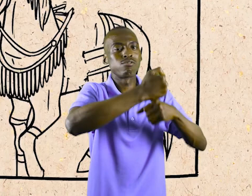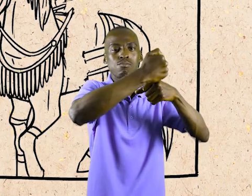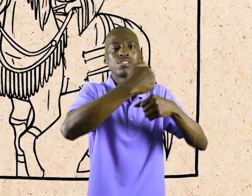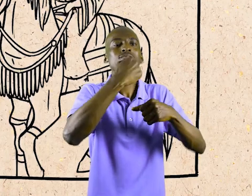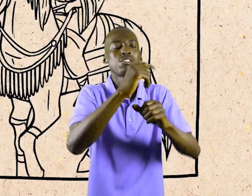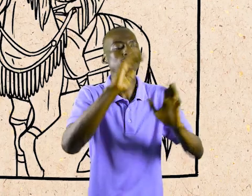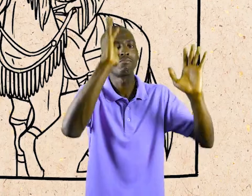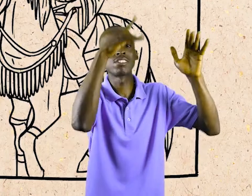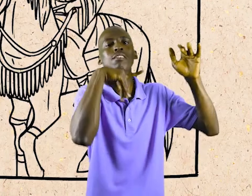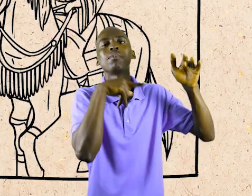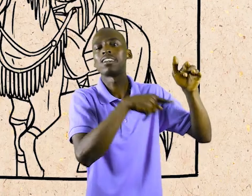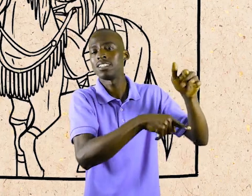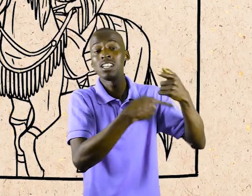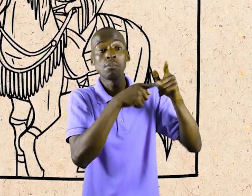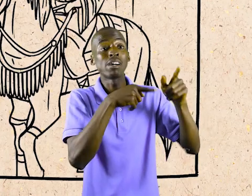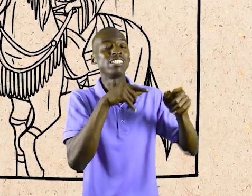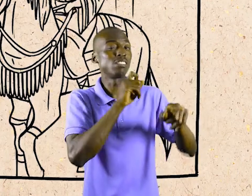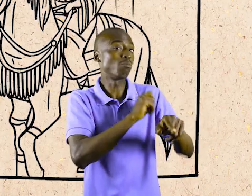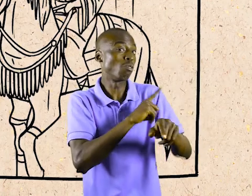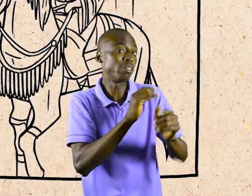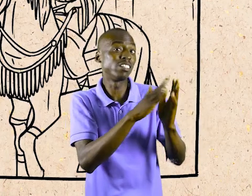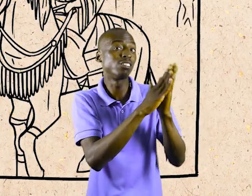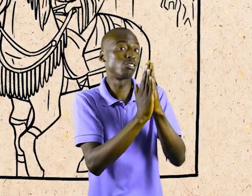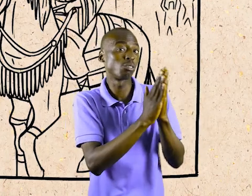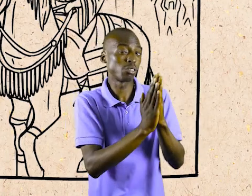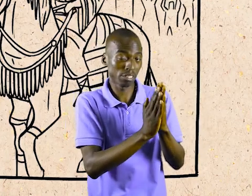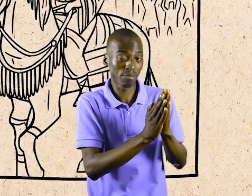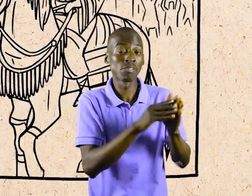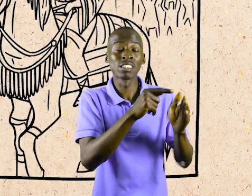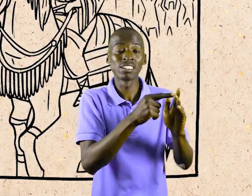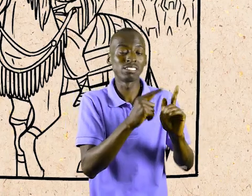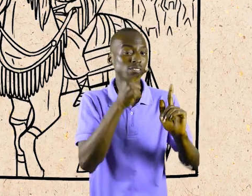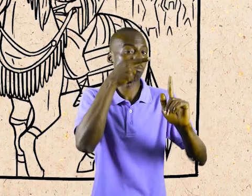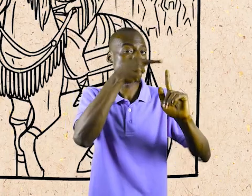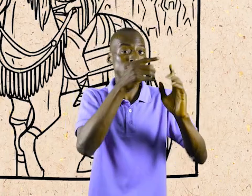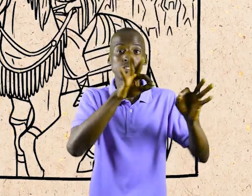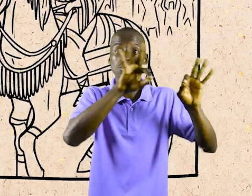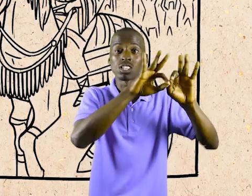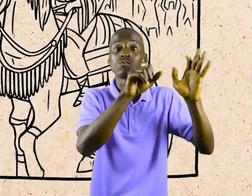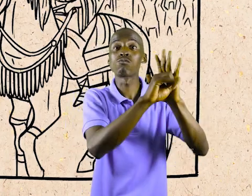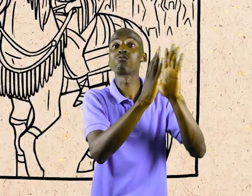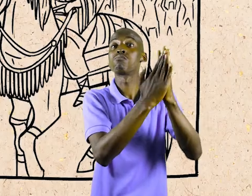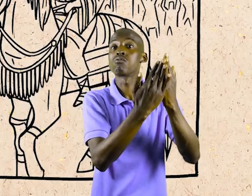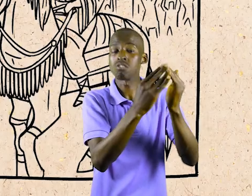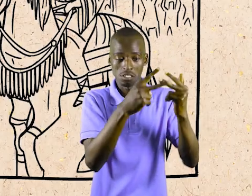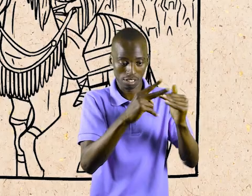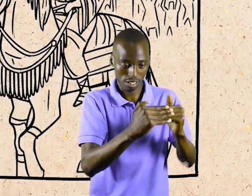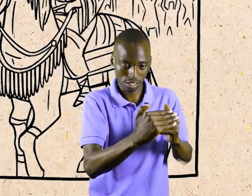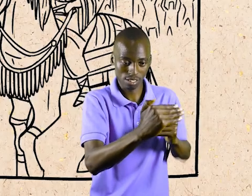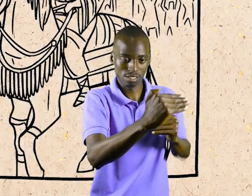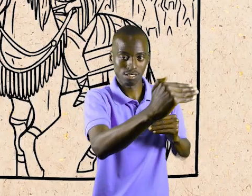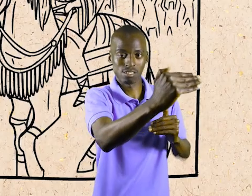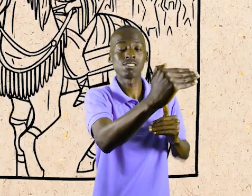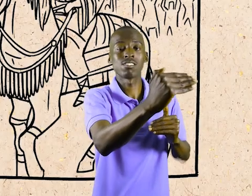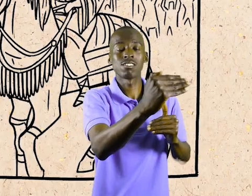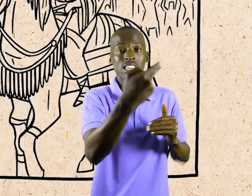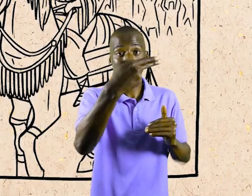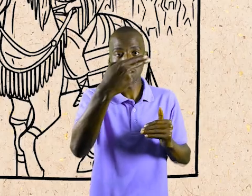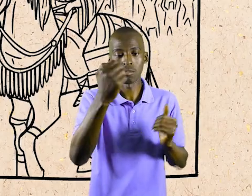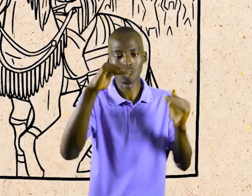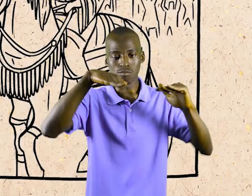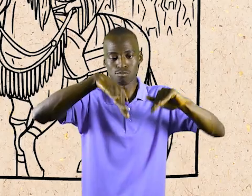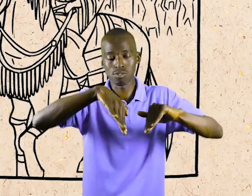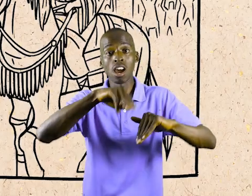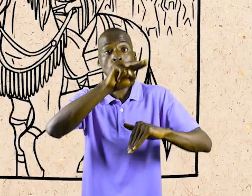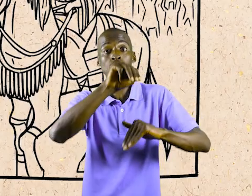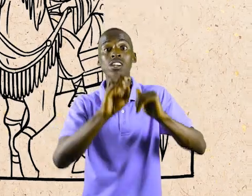to praise him. Now this moment in the story, it's a pivot for the whole book. It begins Haman's downfall and